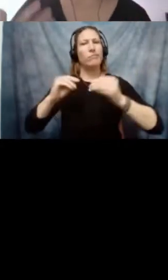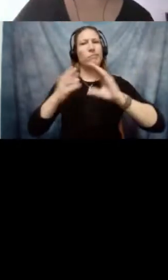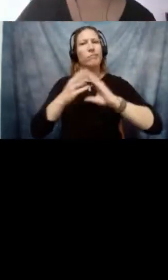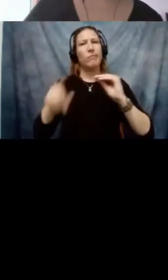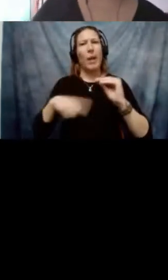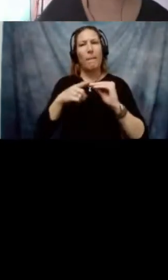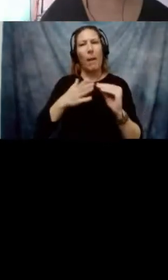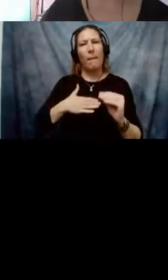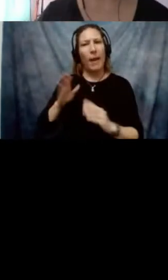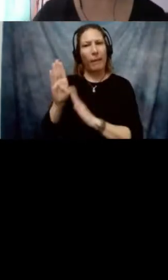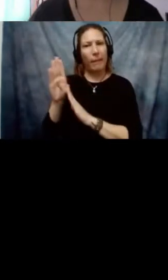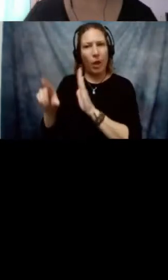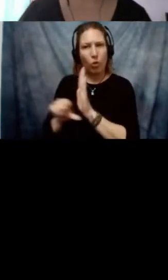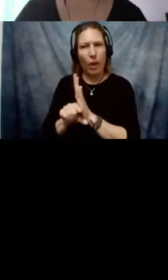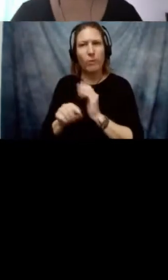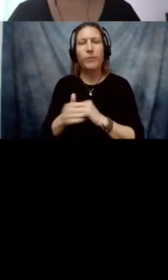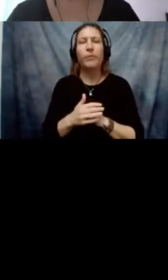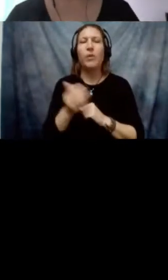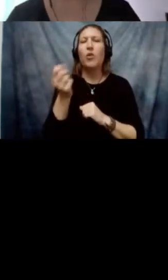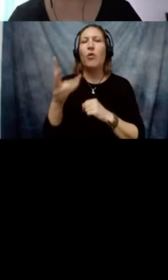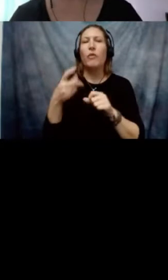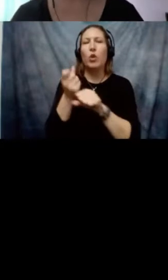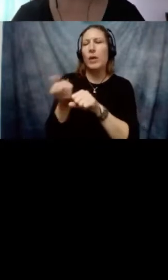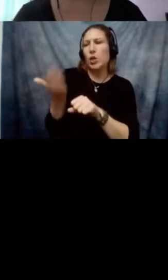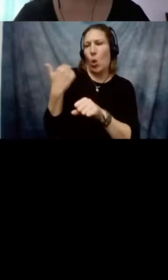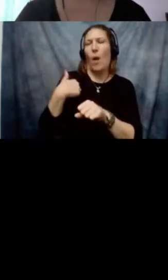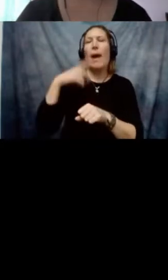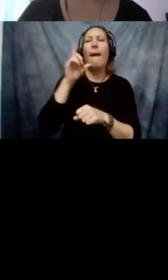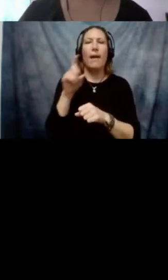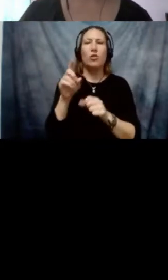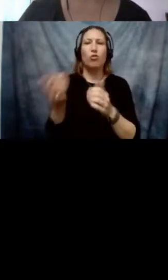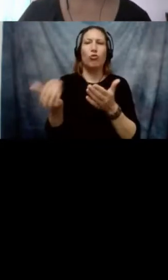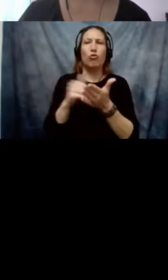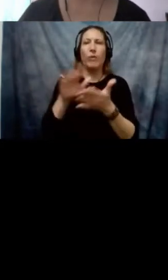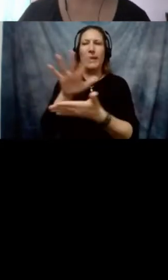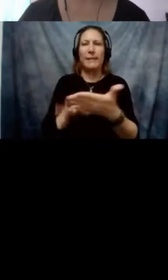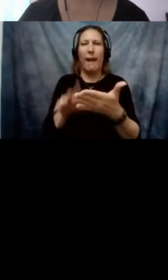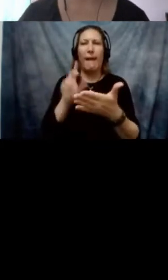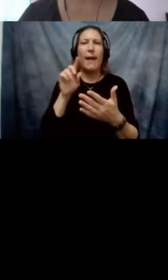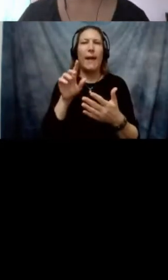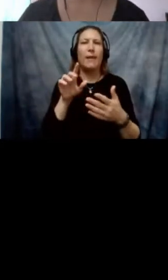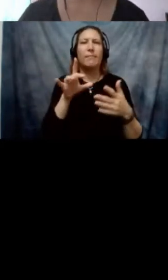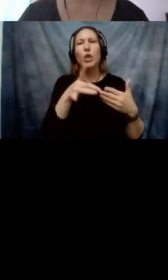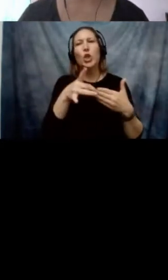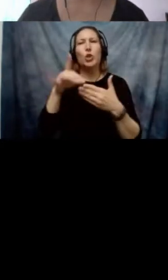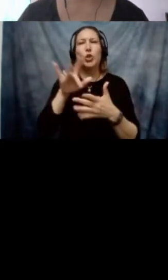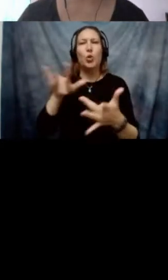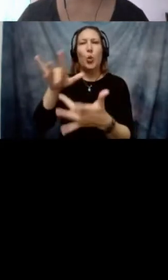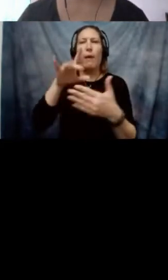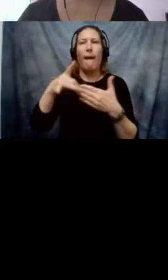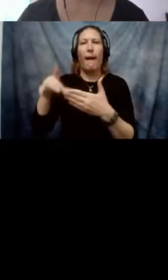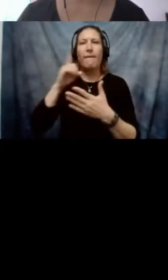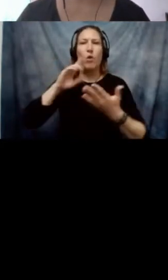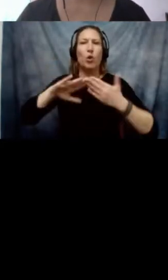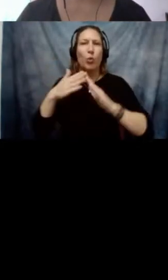in charge of redesigning a tour guide certification program for one of the community colleges out here in